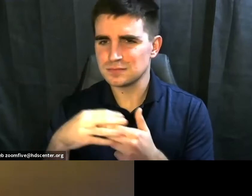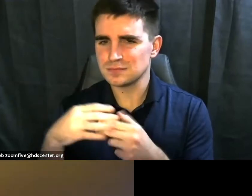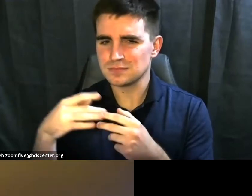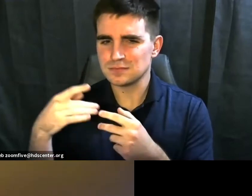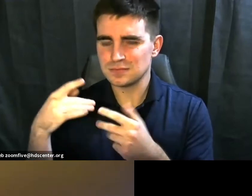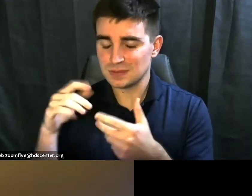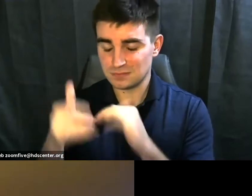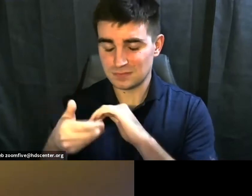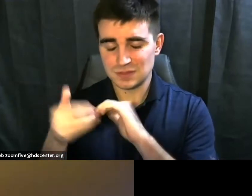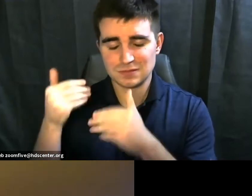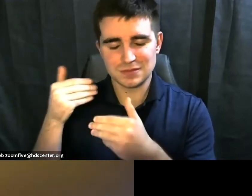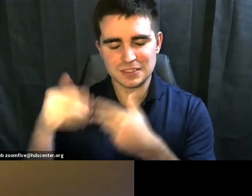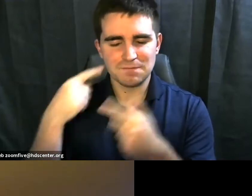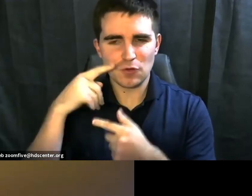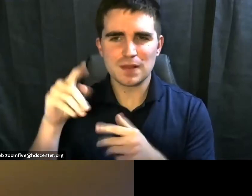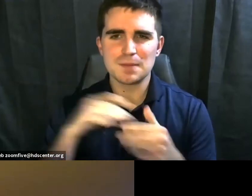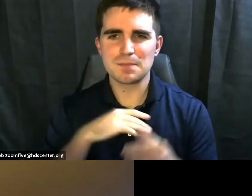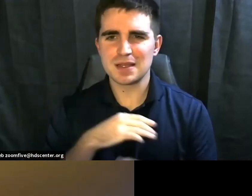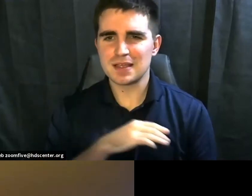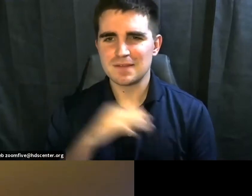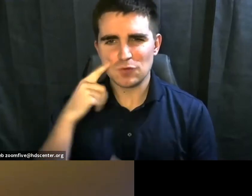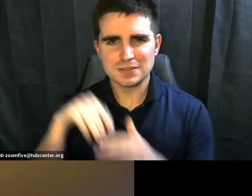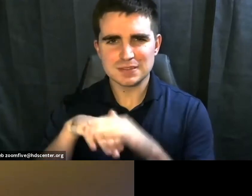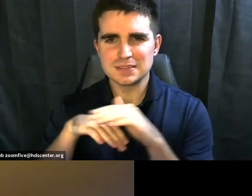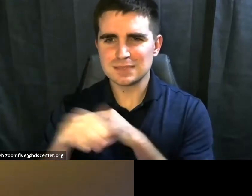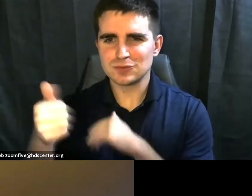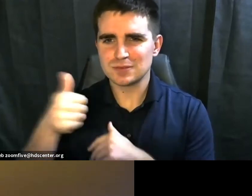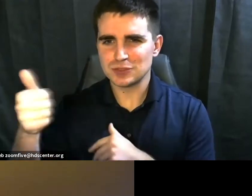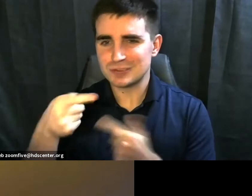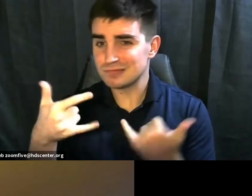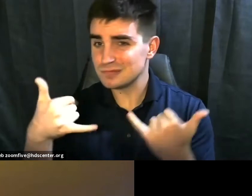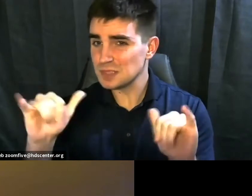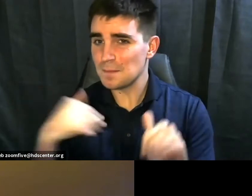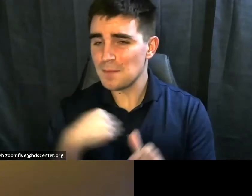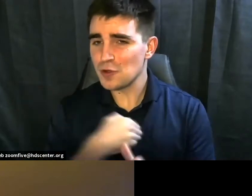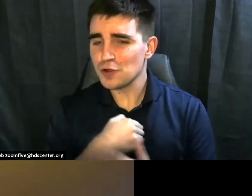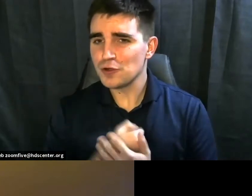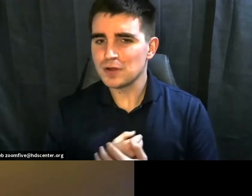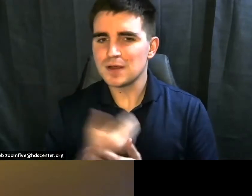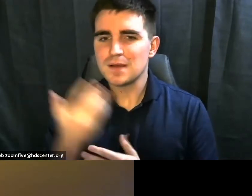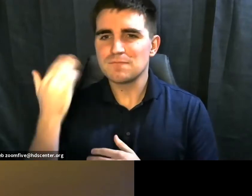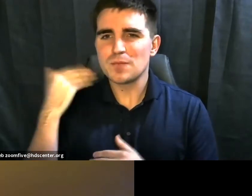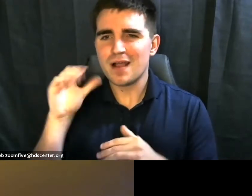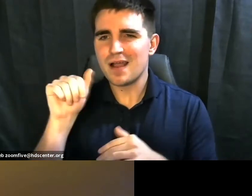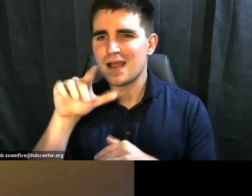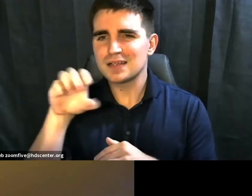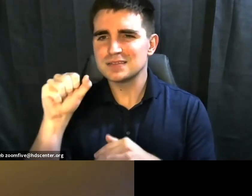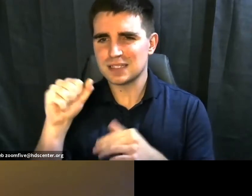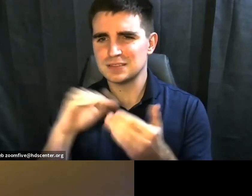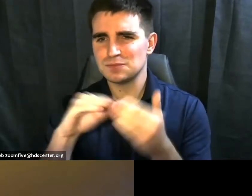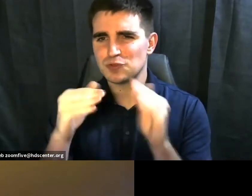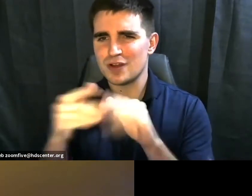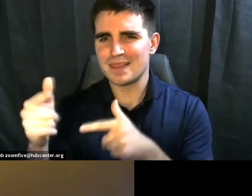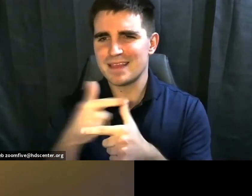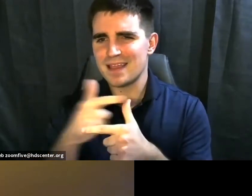Committee for Accessible Transportation, of which she is still a member. A former Access Community Liaison, Holly retired